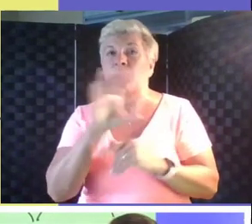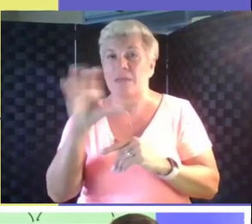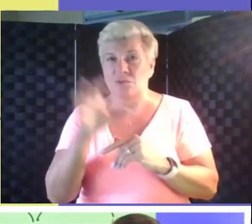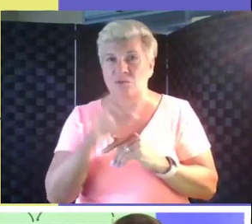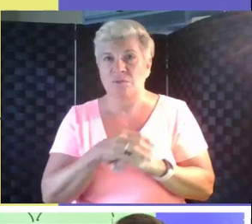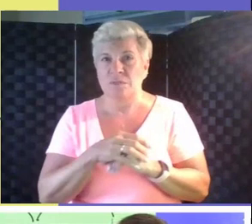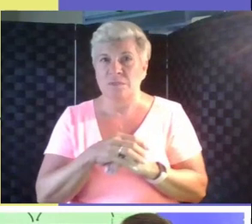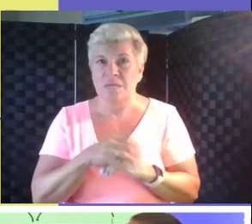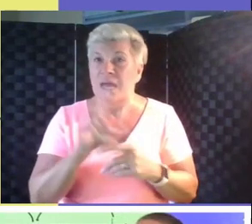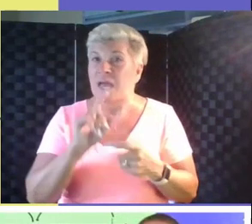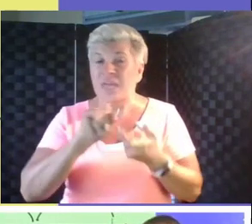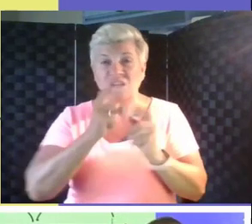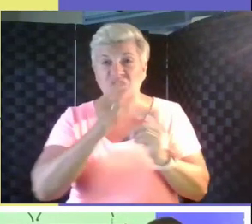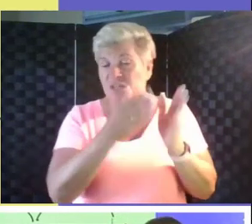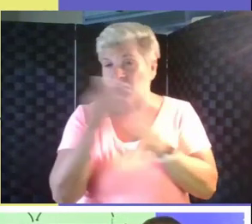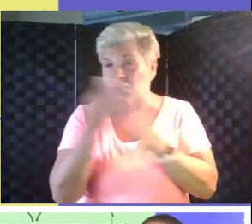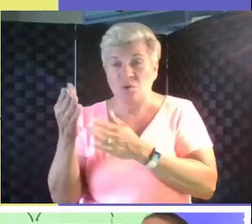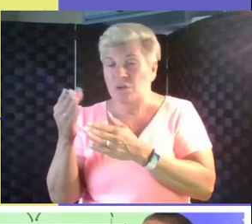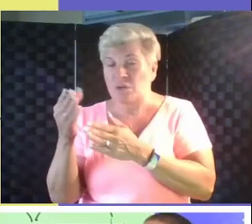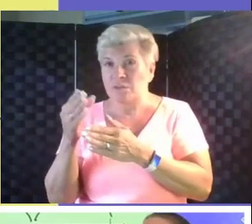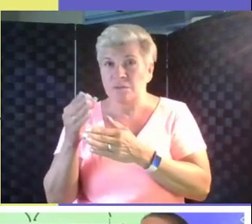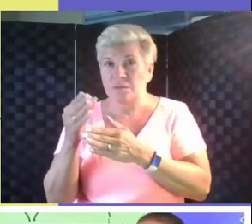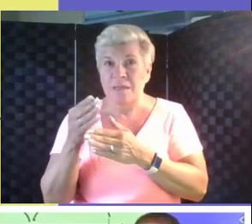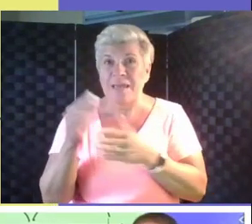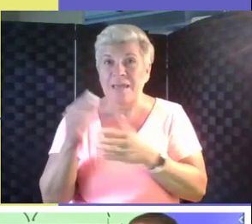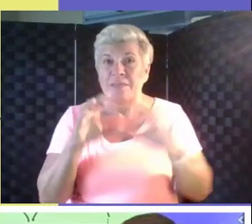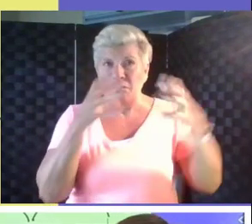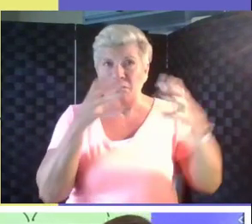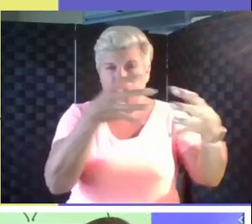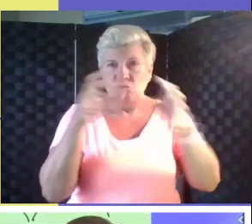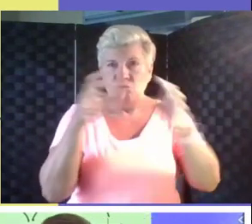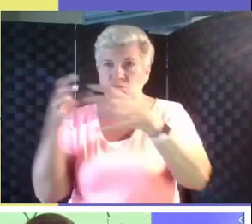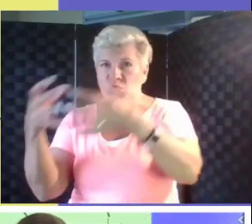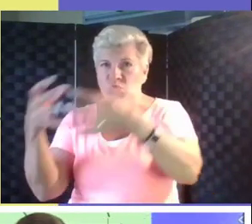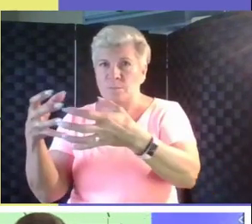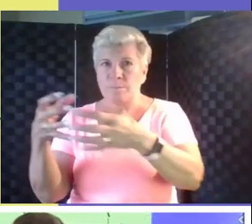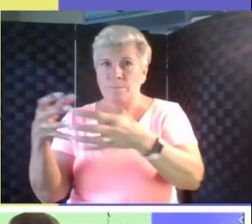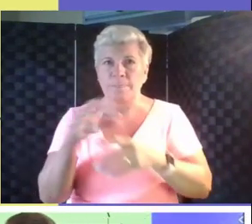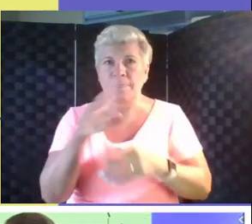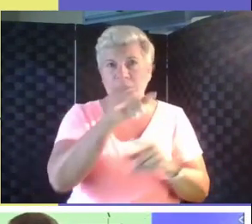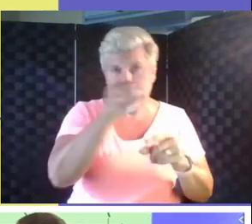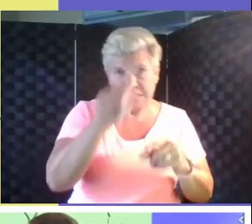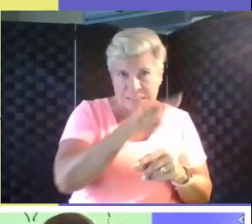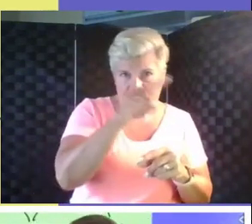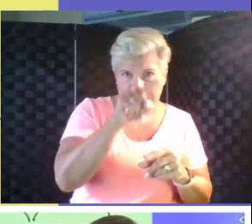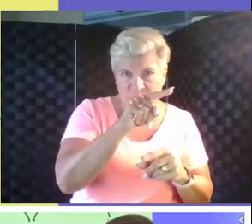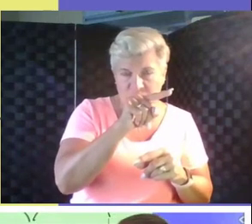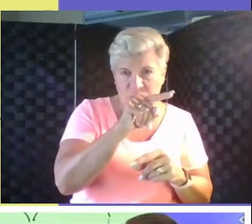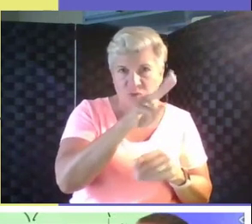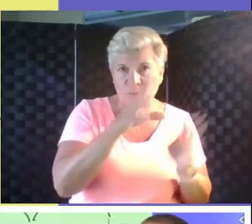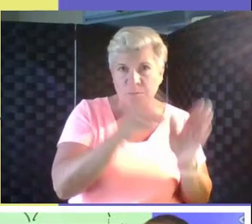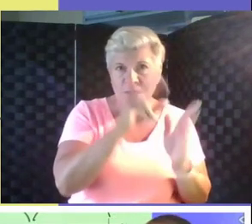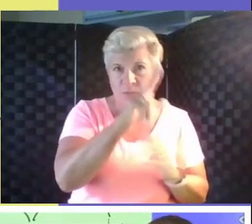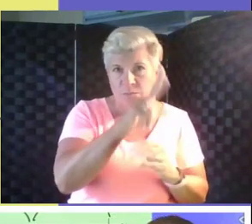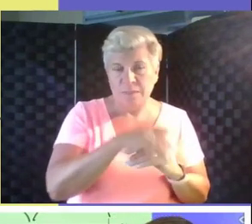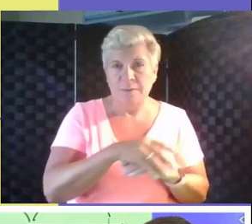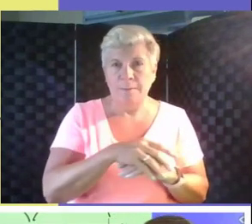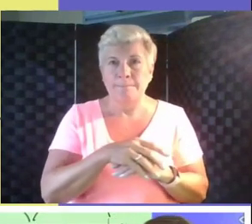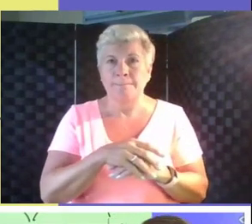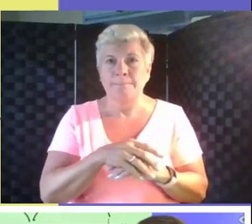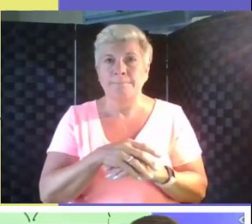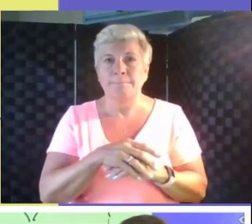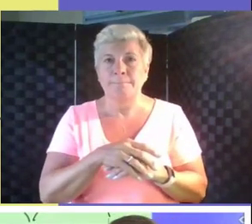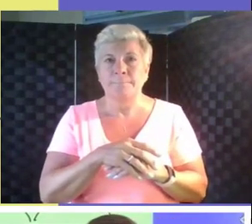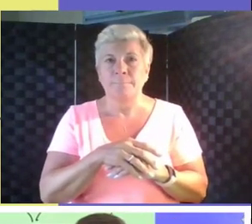hundreds in there. I'm going to use my associative property to group those like numbers. So I'm going to put these together. All right, so